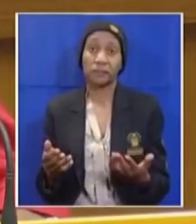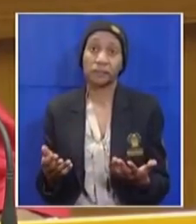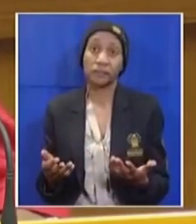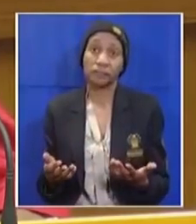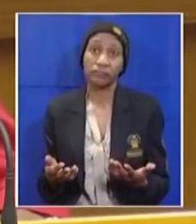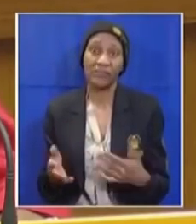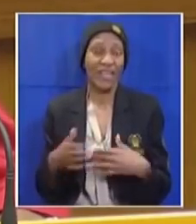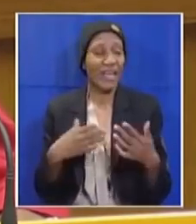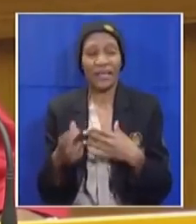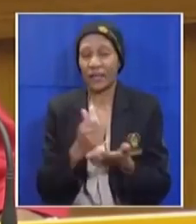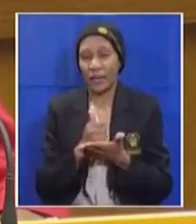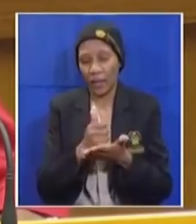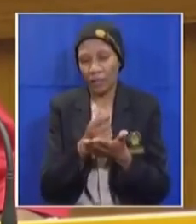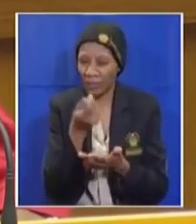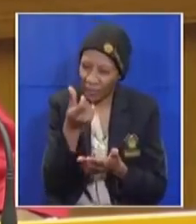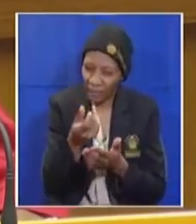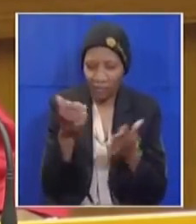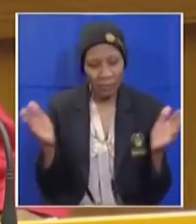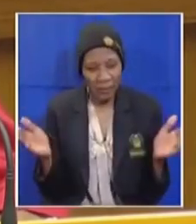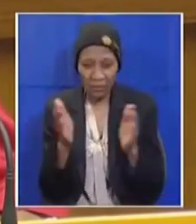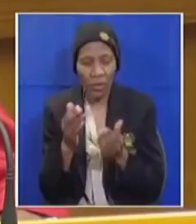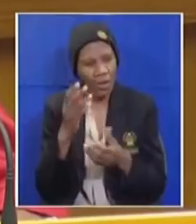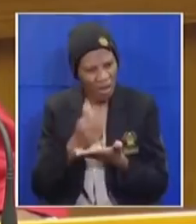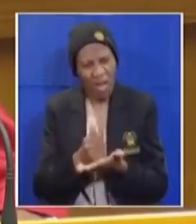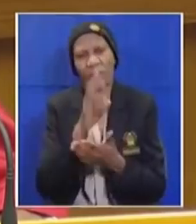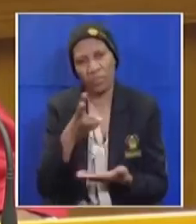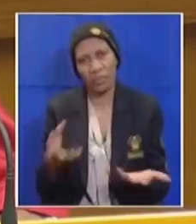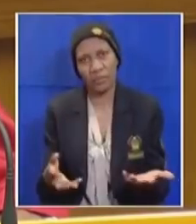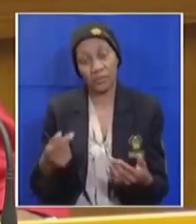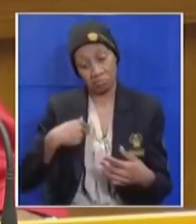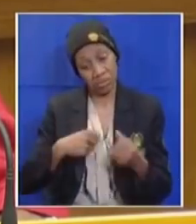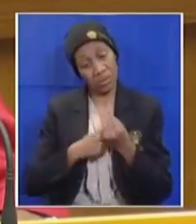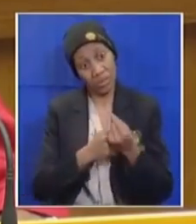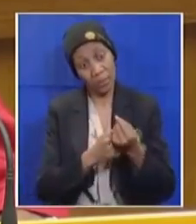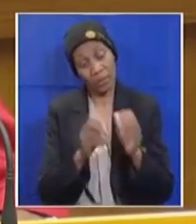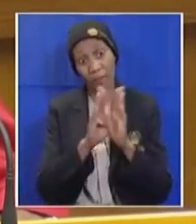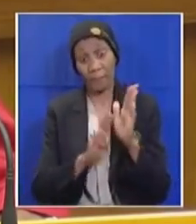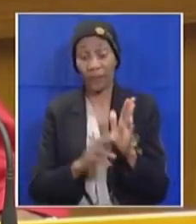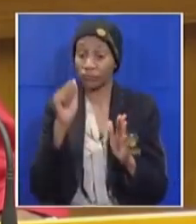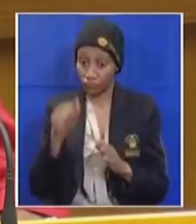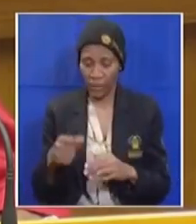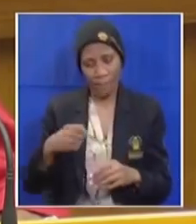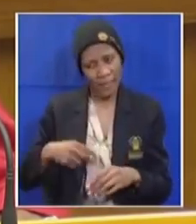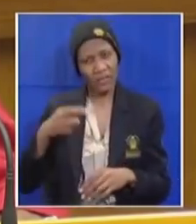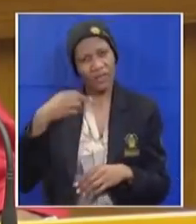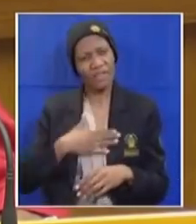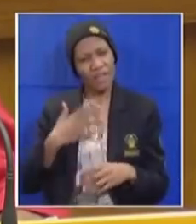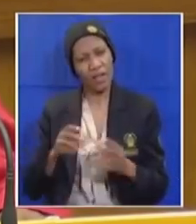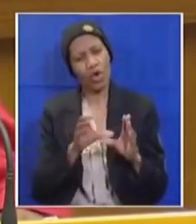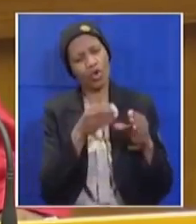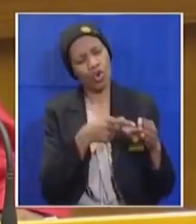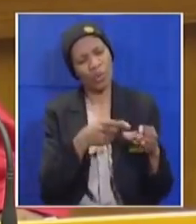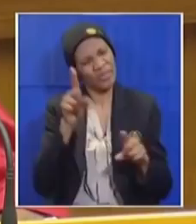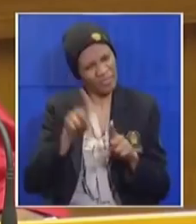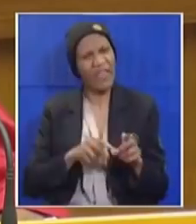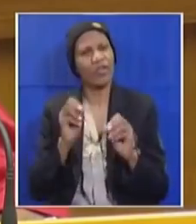any relief, however how little, will make a difference. While we support the bill, we are of the view that the committee have failed to use